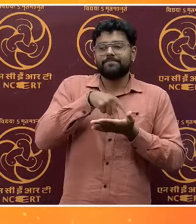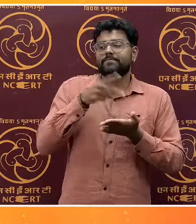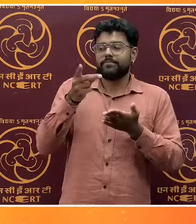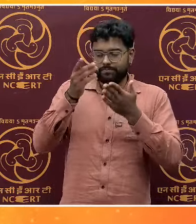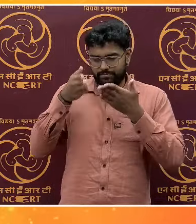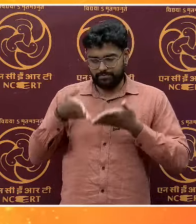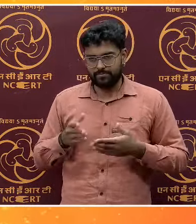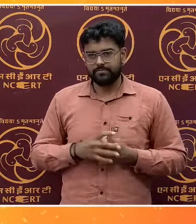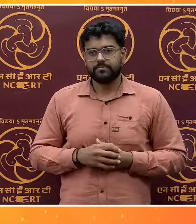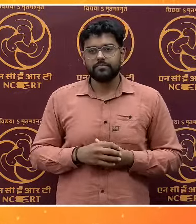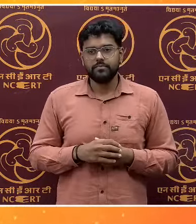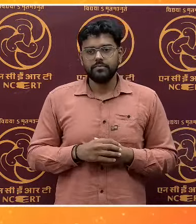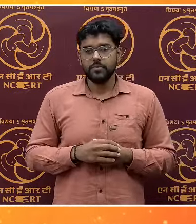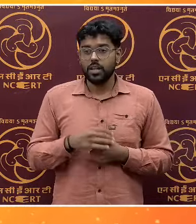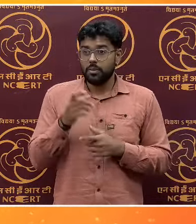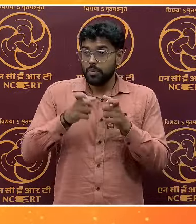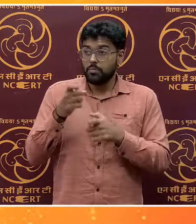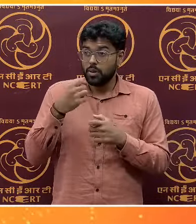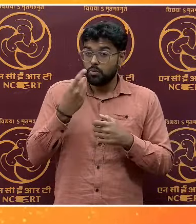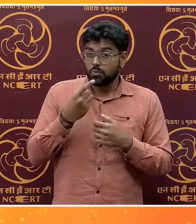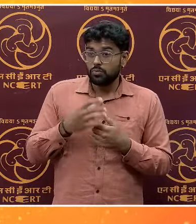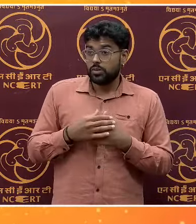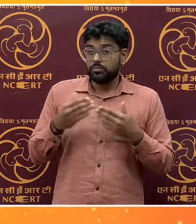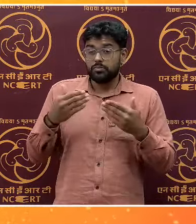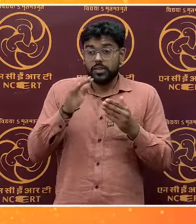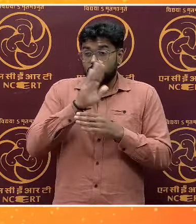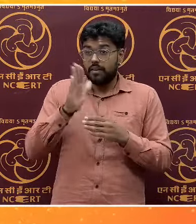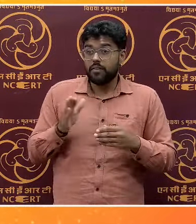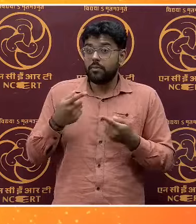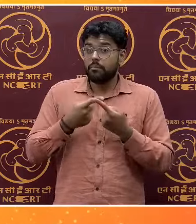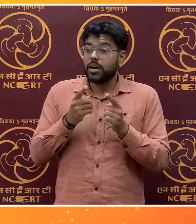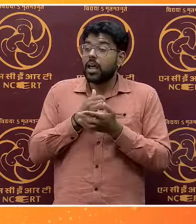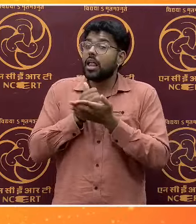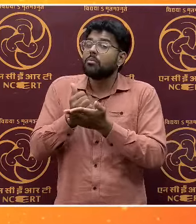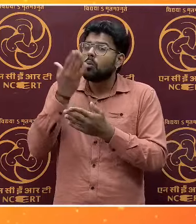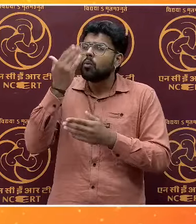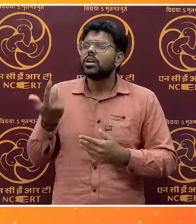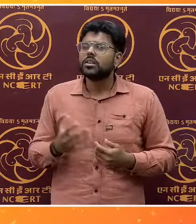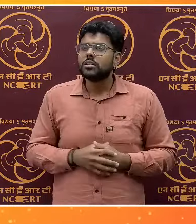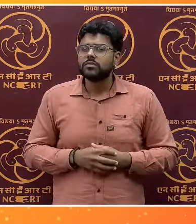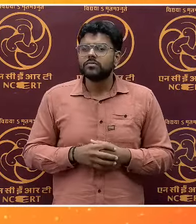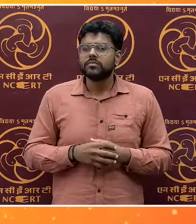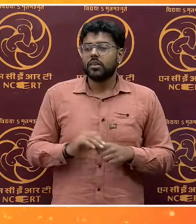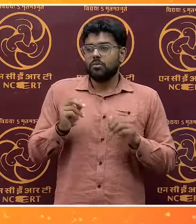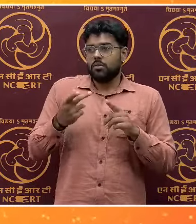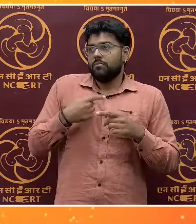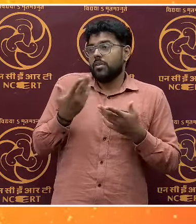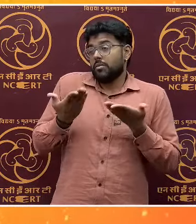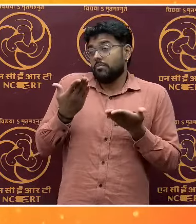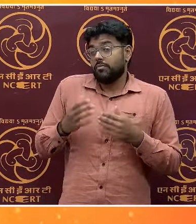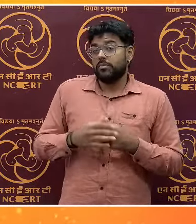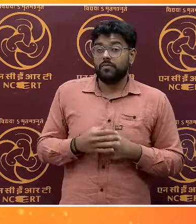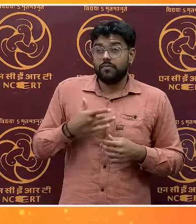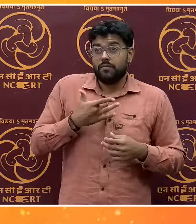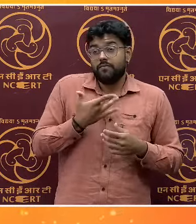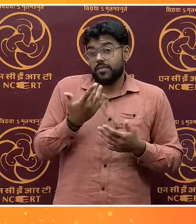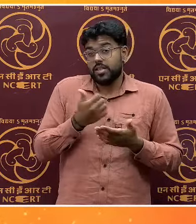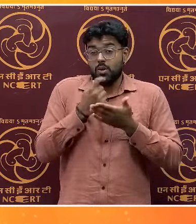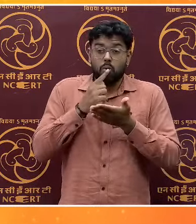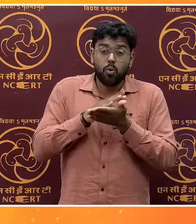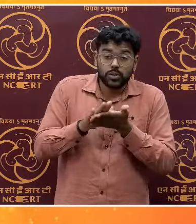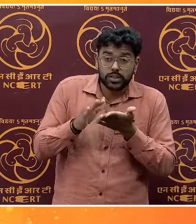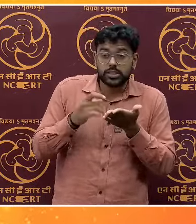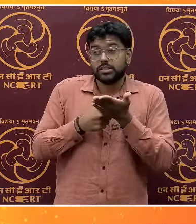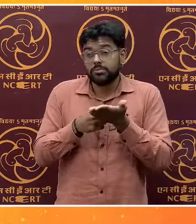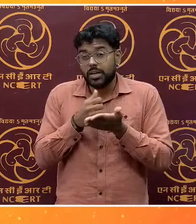people even we don't know them? I think because we have compassion inside us, and And we know that tomorrow, if we need help, then we